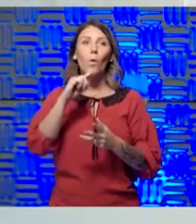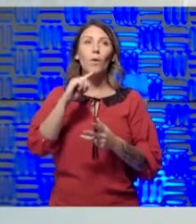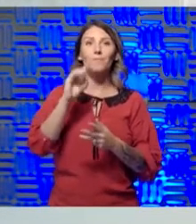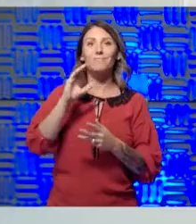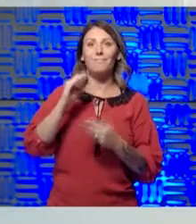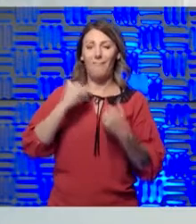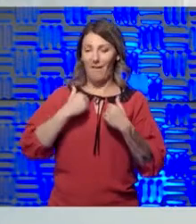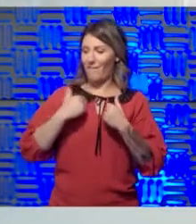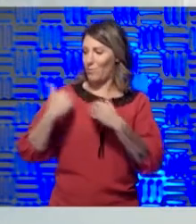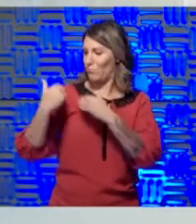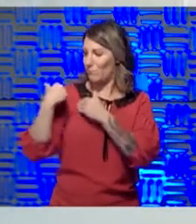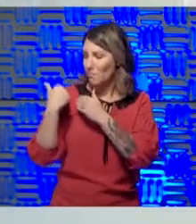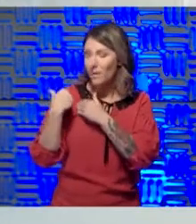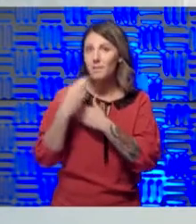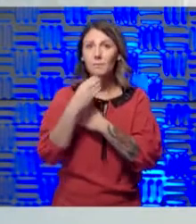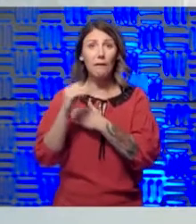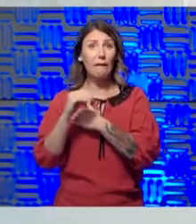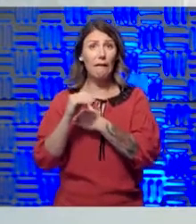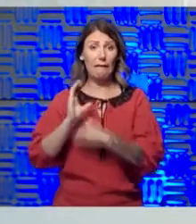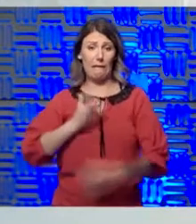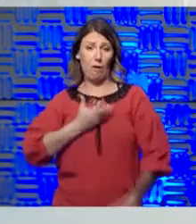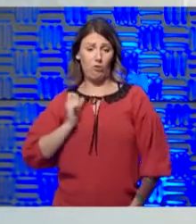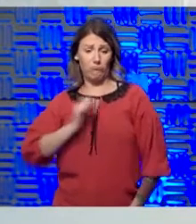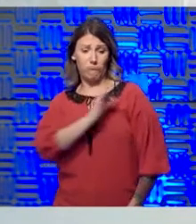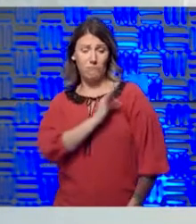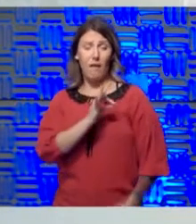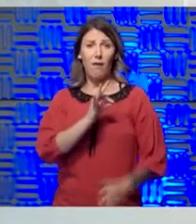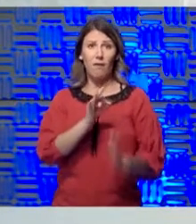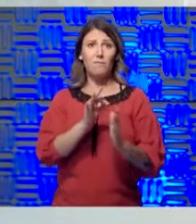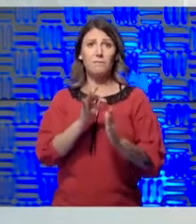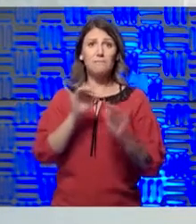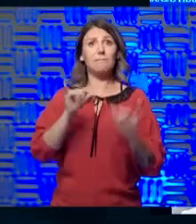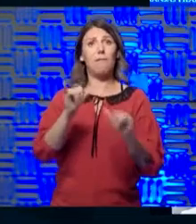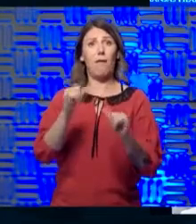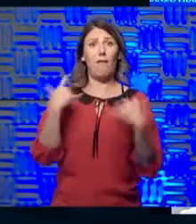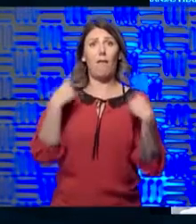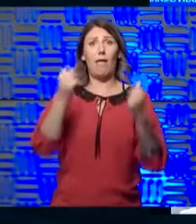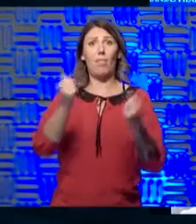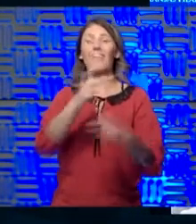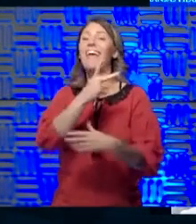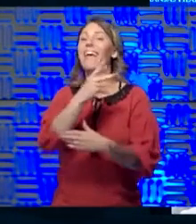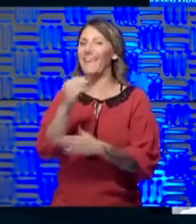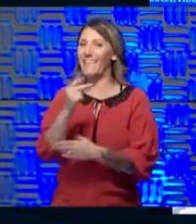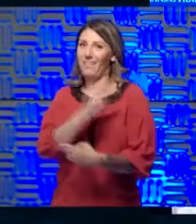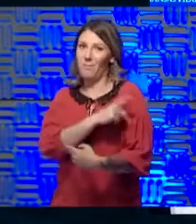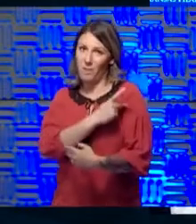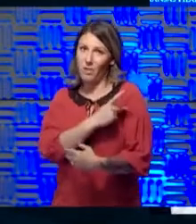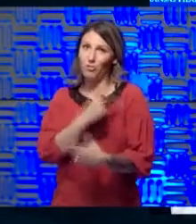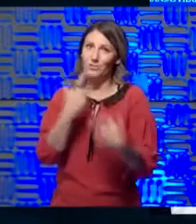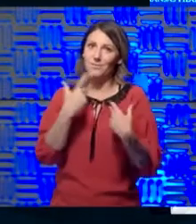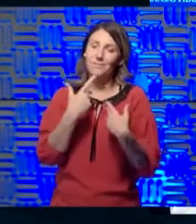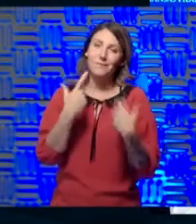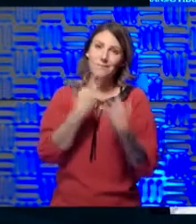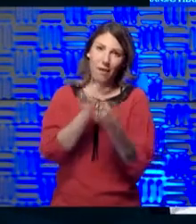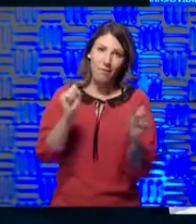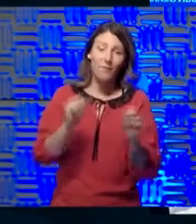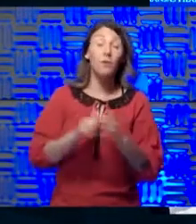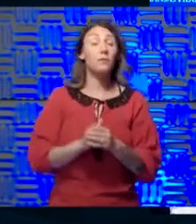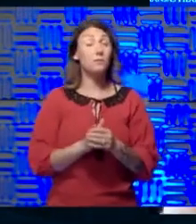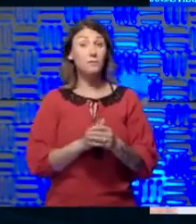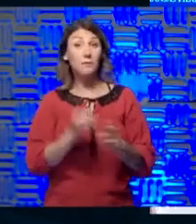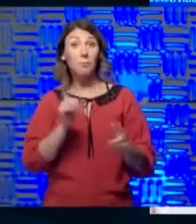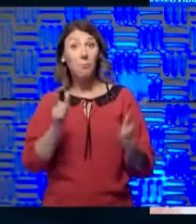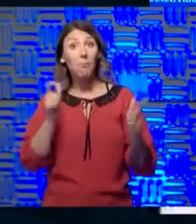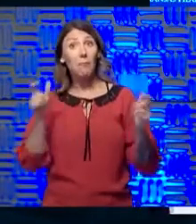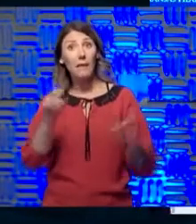and keeping our healthcare workers healthy as well as keeping our patients safe. Yeah, it's such a big deal because you still want to get care. And I'm going to